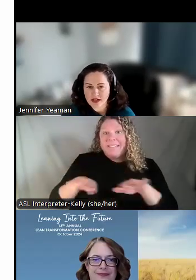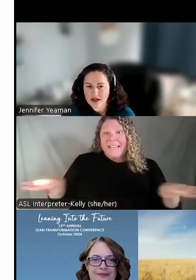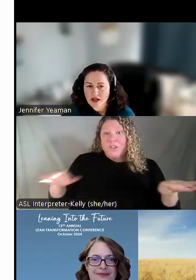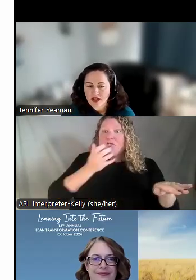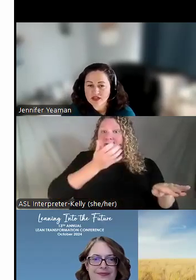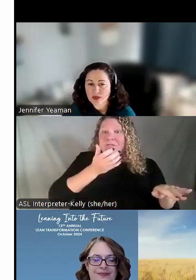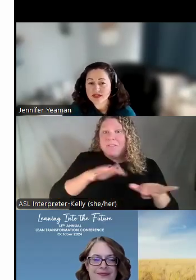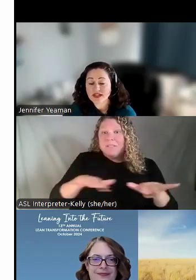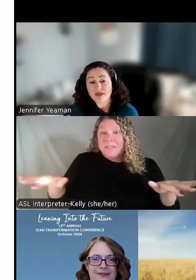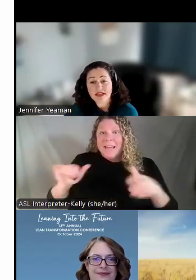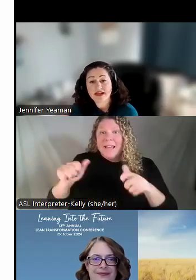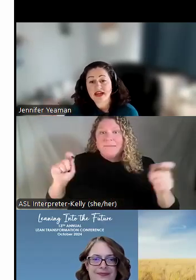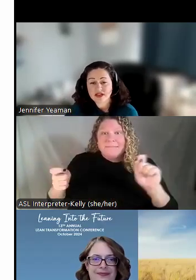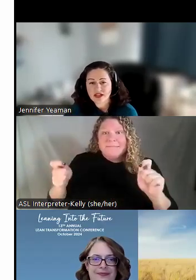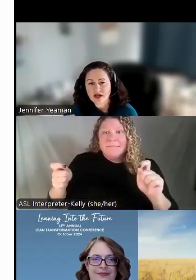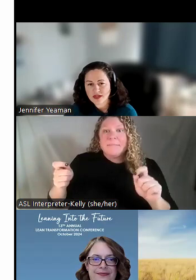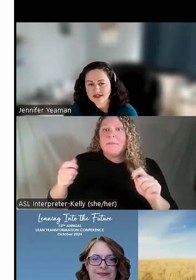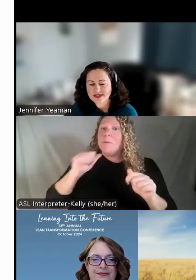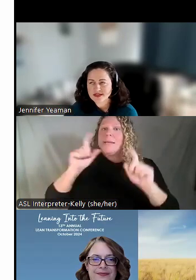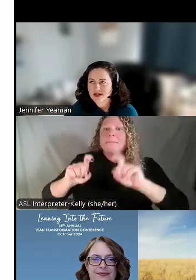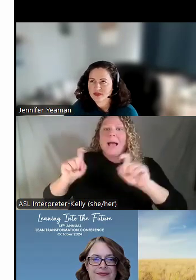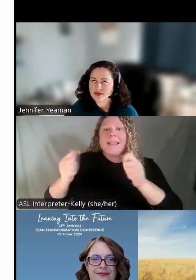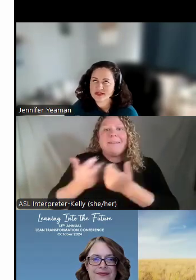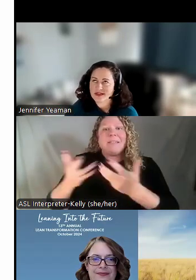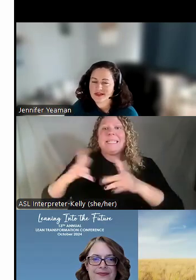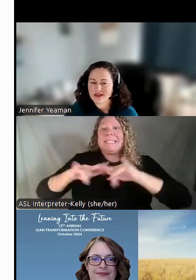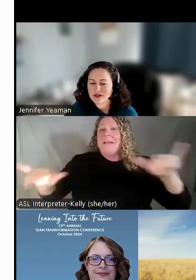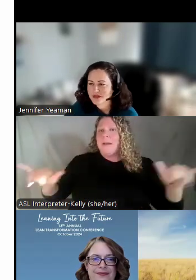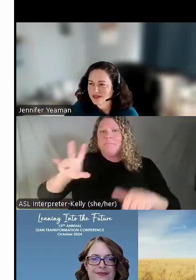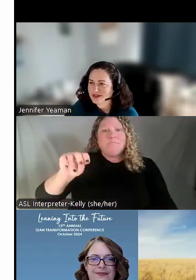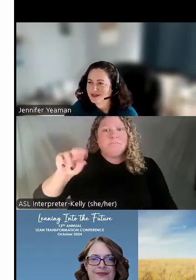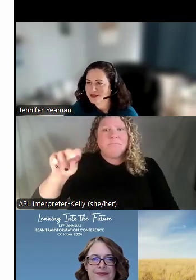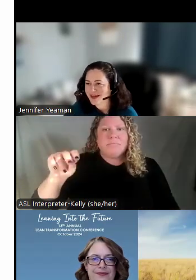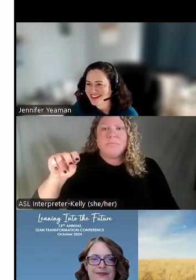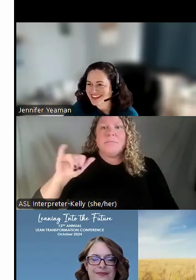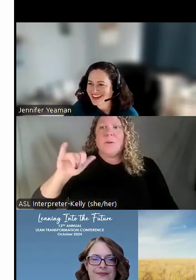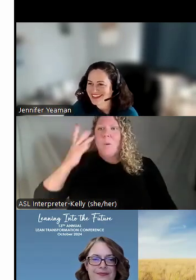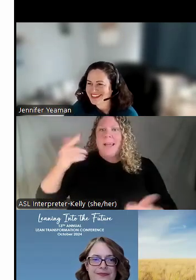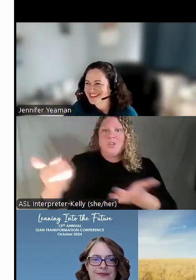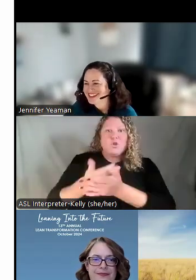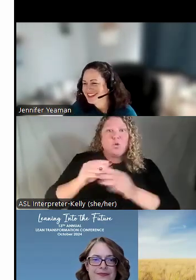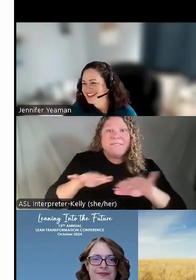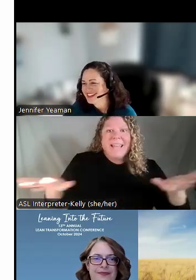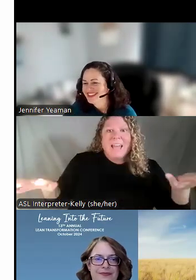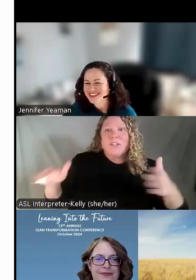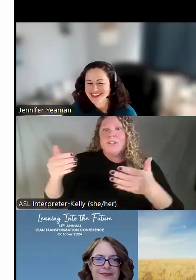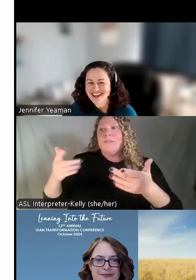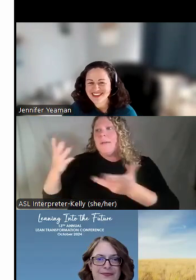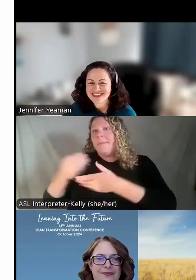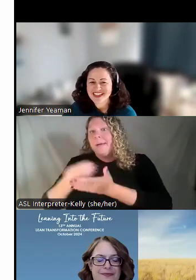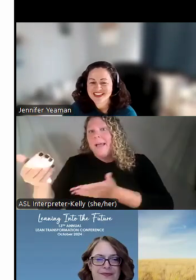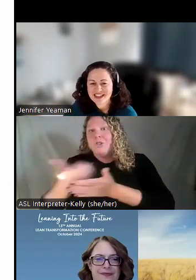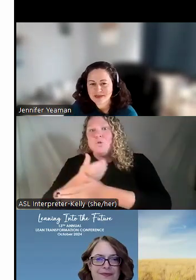you want to hit? So instead of piloting everything at once, which was a new field, a new batting cage,